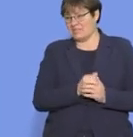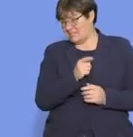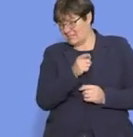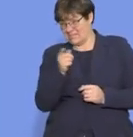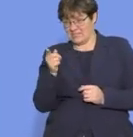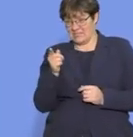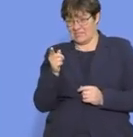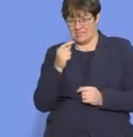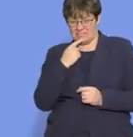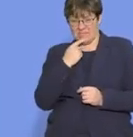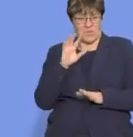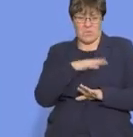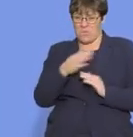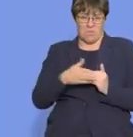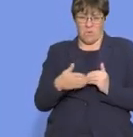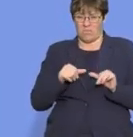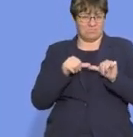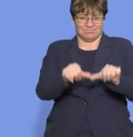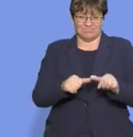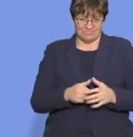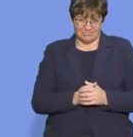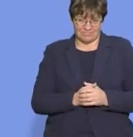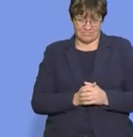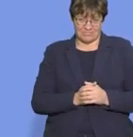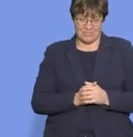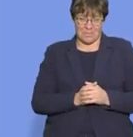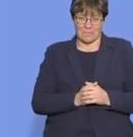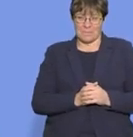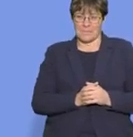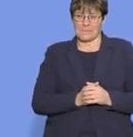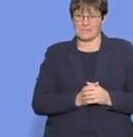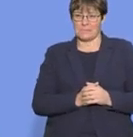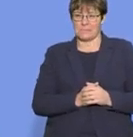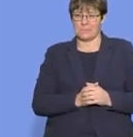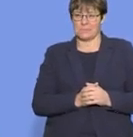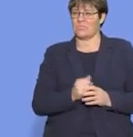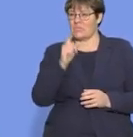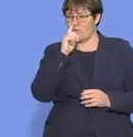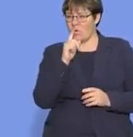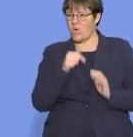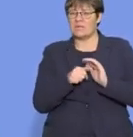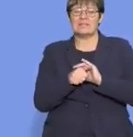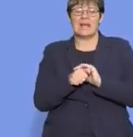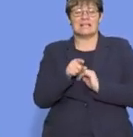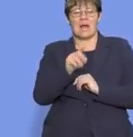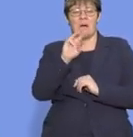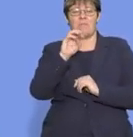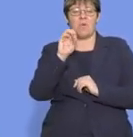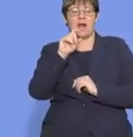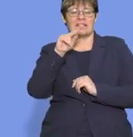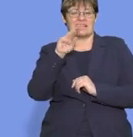that do not exist in that form today. Oh, there's also a little snail, a little